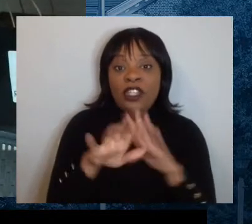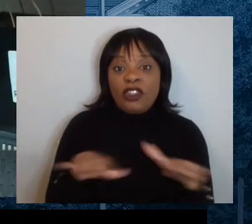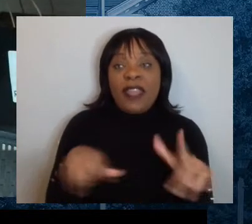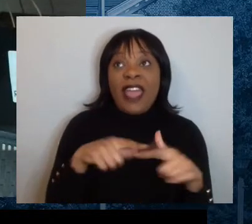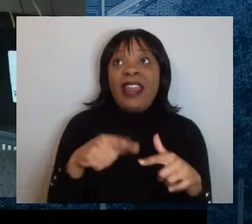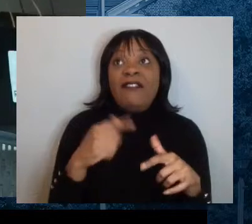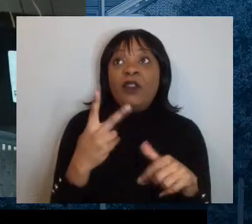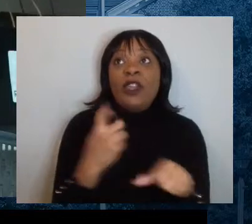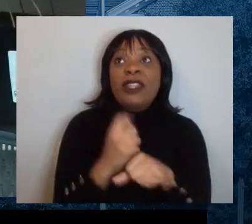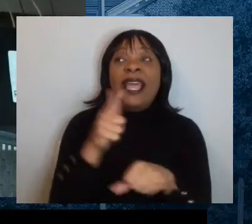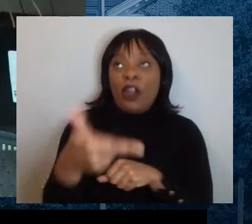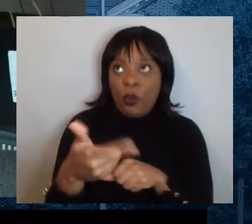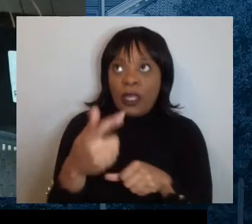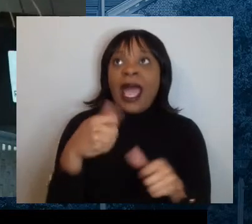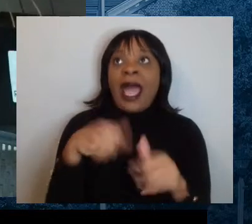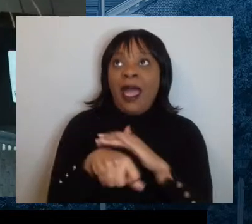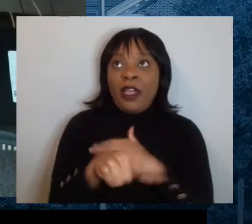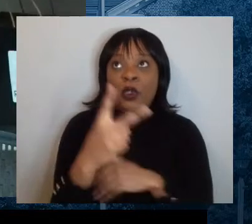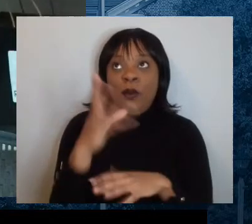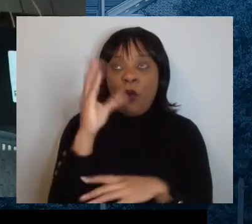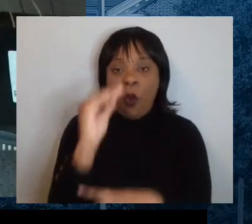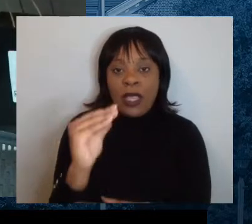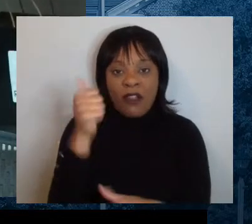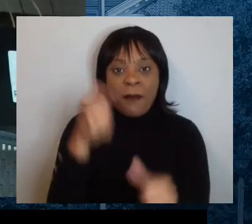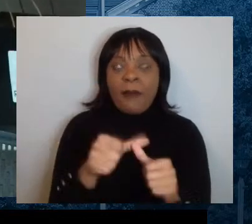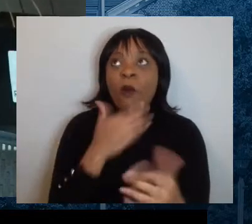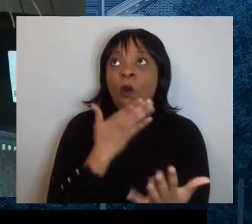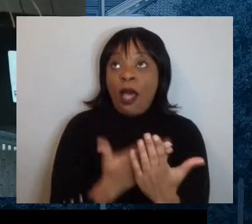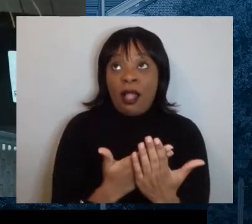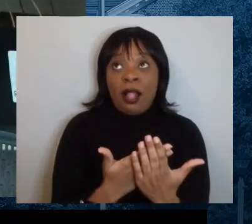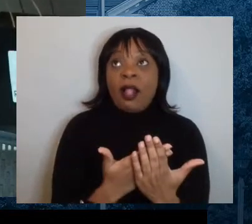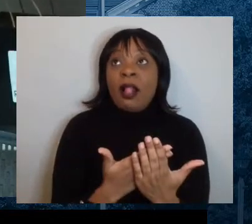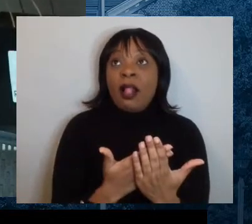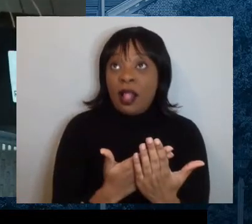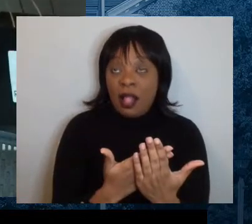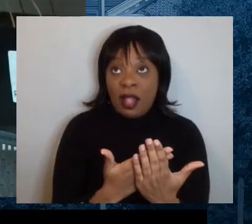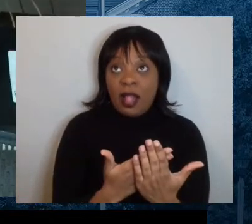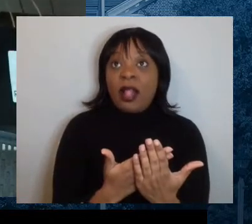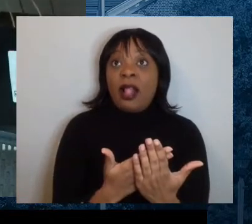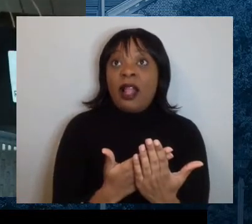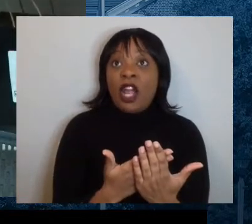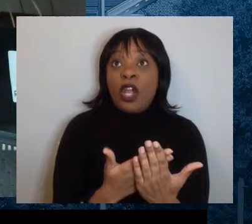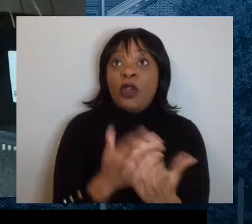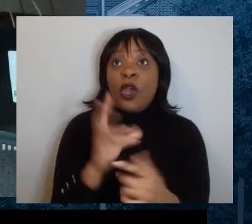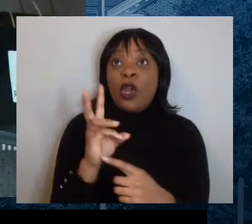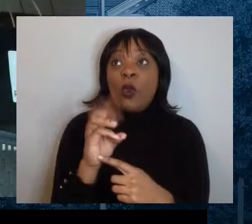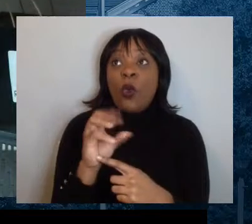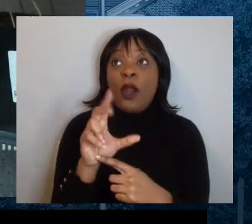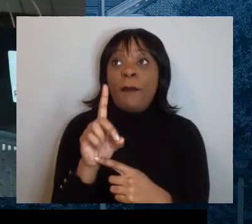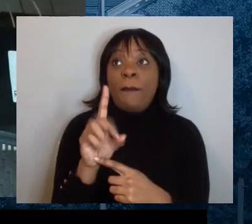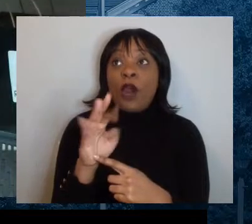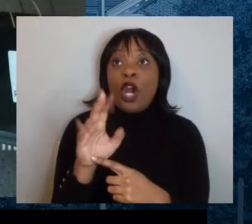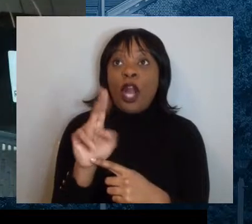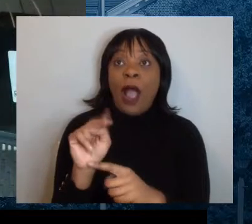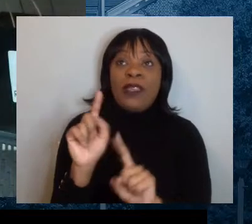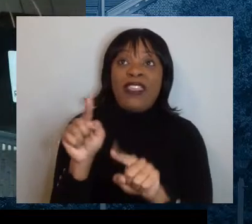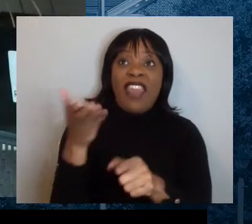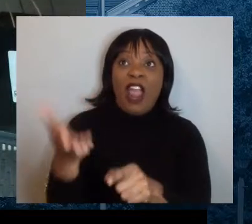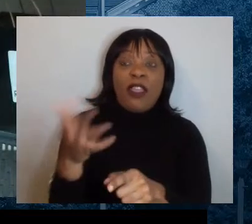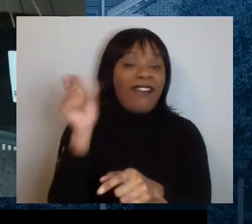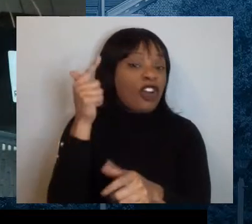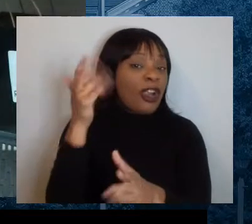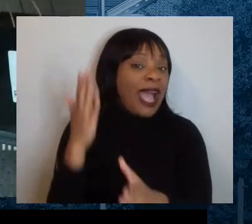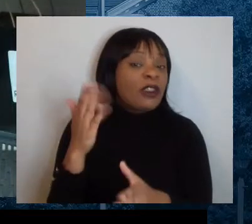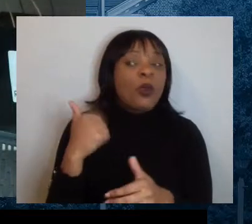And I remember well being at the Woodburn, the governor's house, and we go there a lot on weekends. We lived in Wilmington, but a